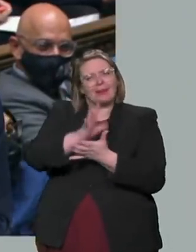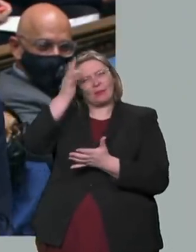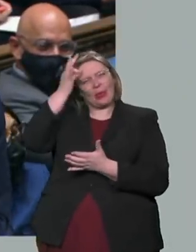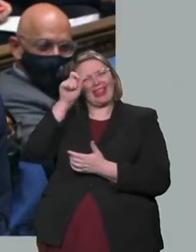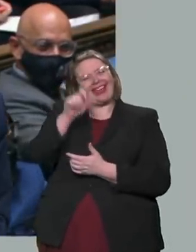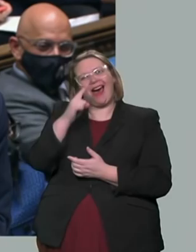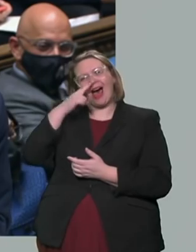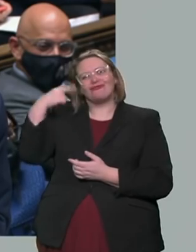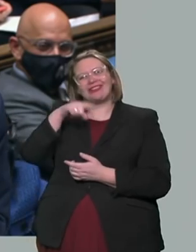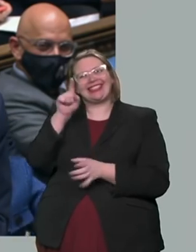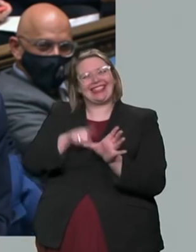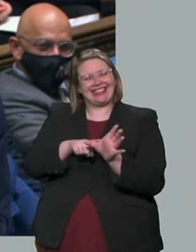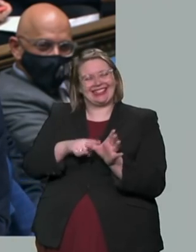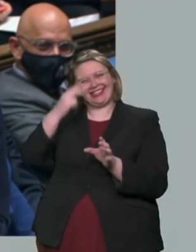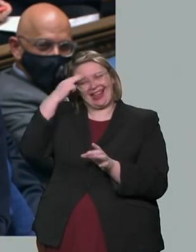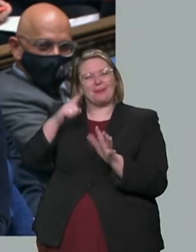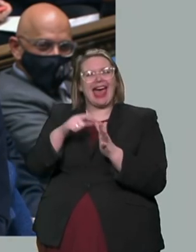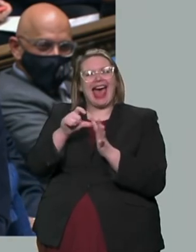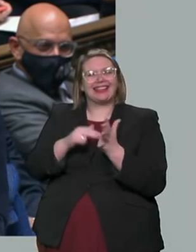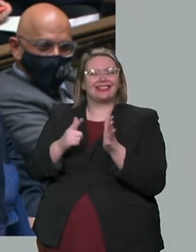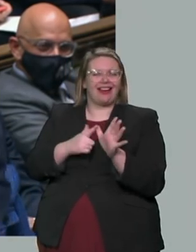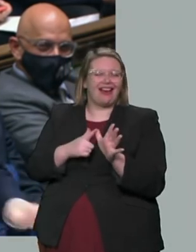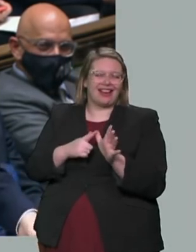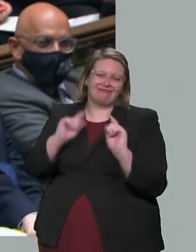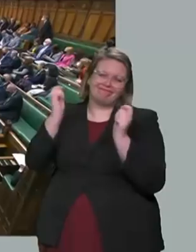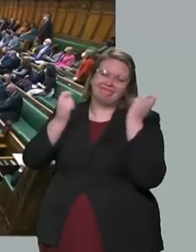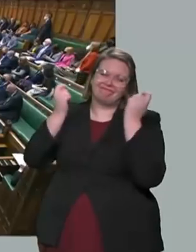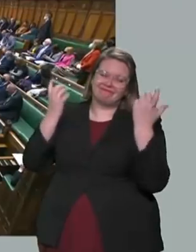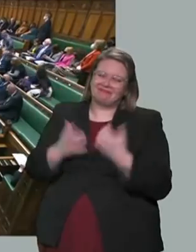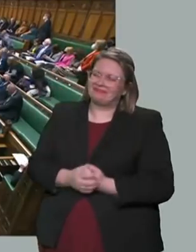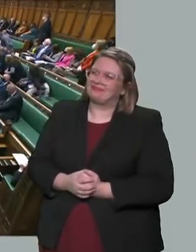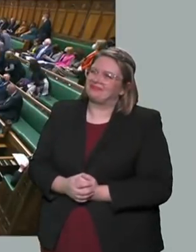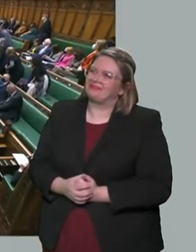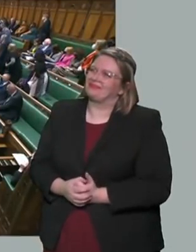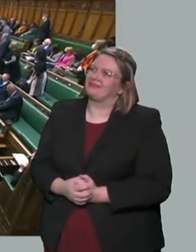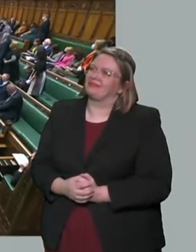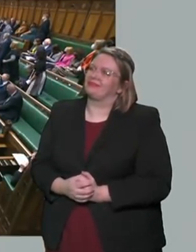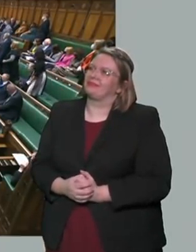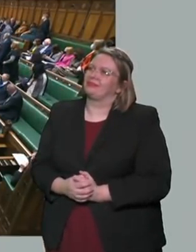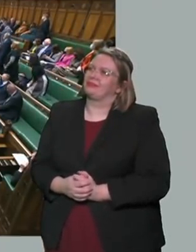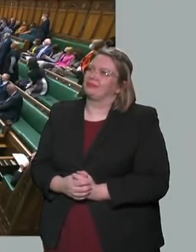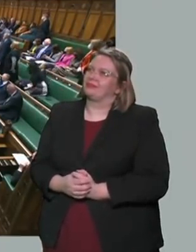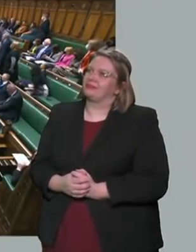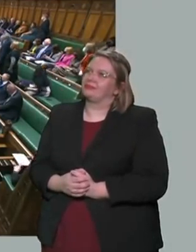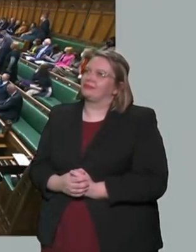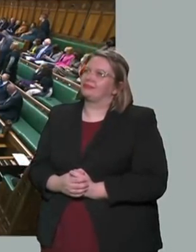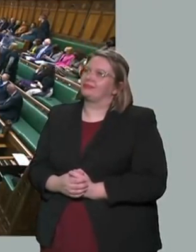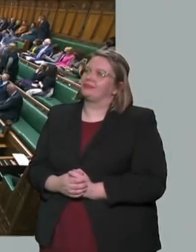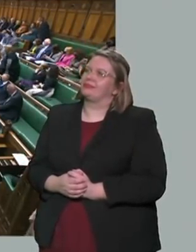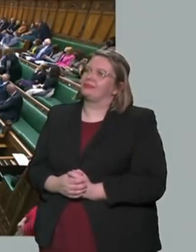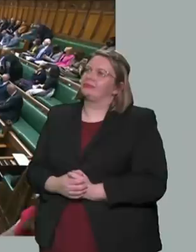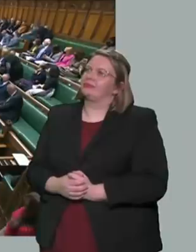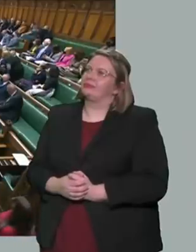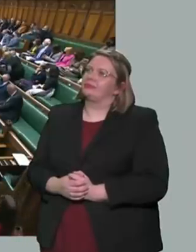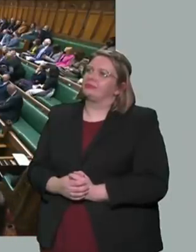centenarian Edna a very, very happy 100th birthday. Charlotte Nichols. Absolutely. Thank you,